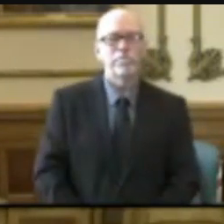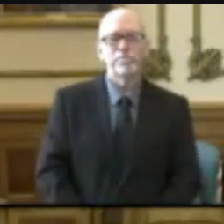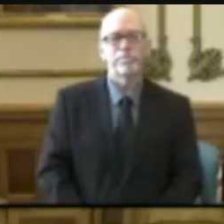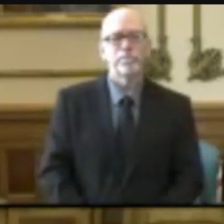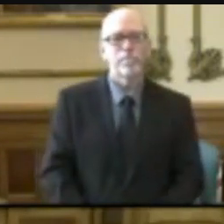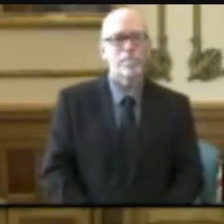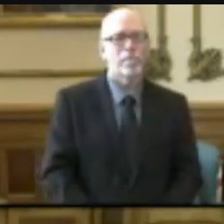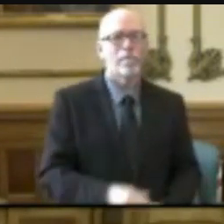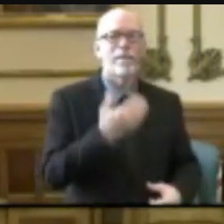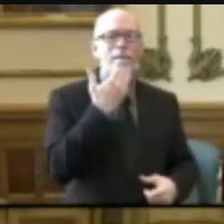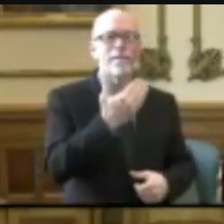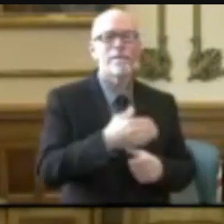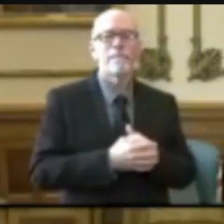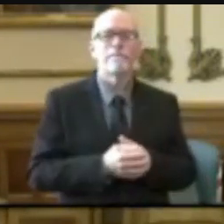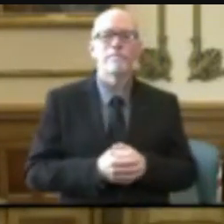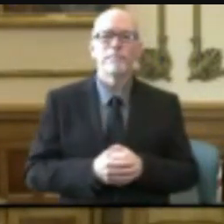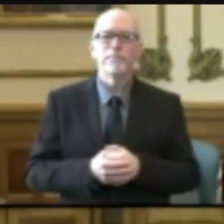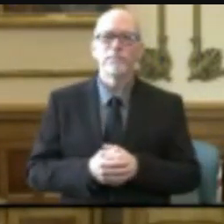Cameron.